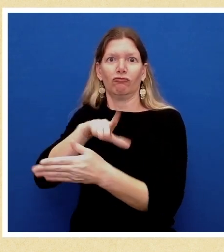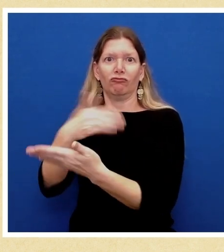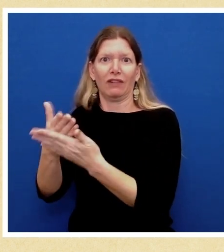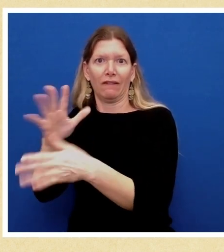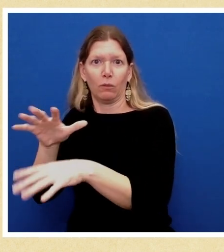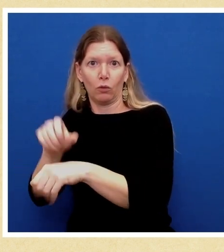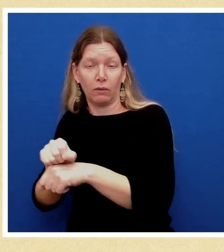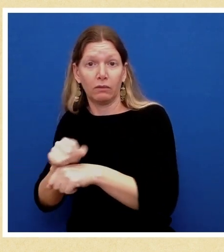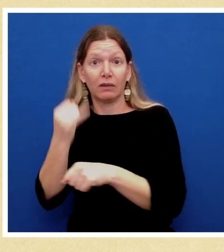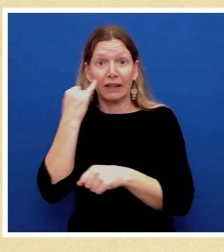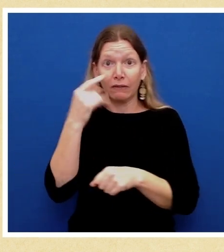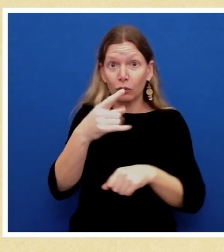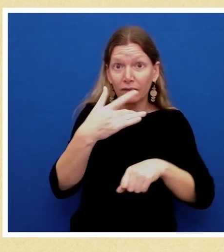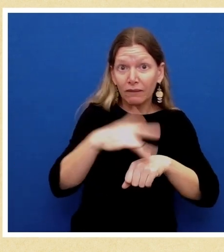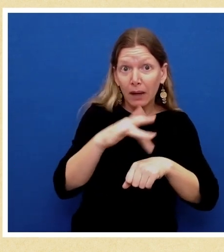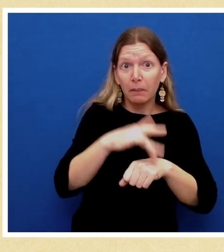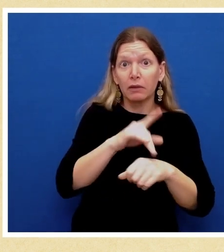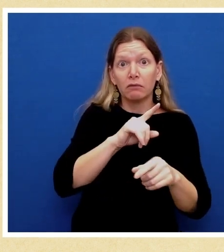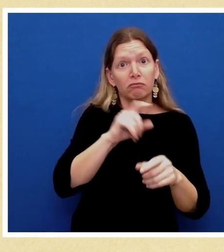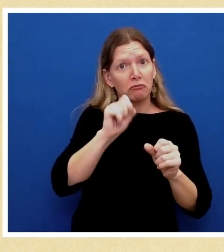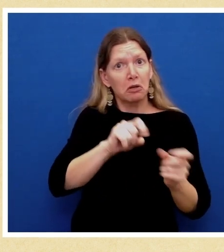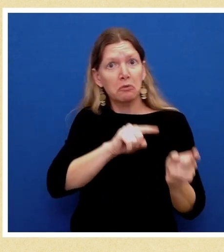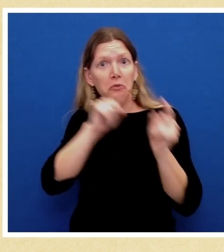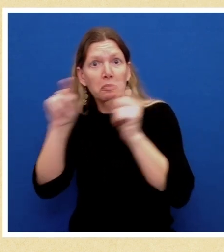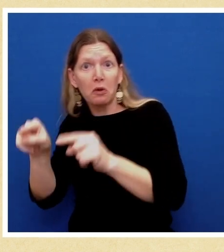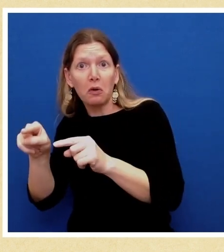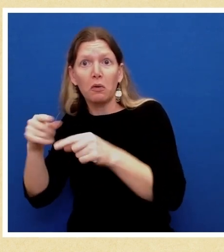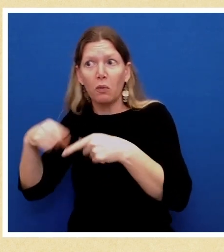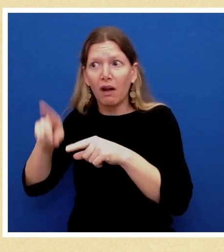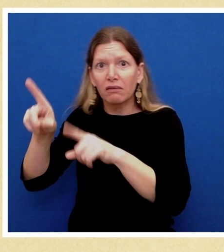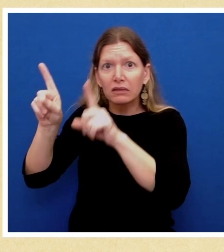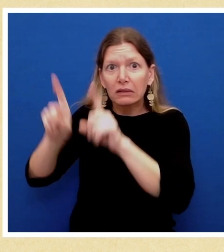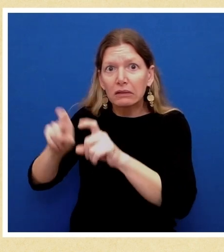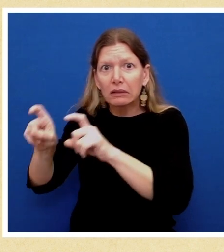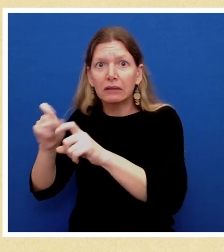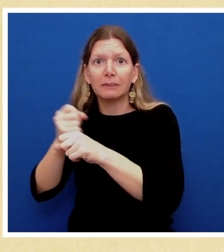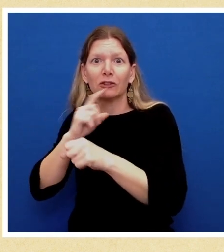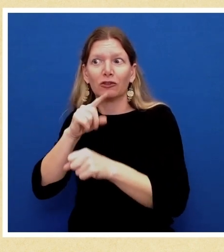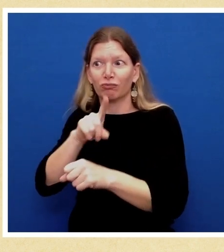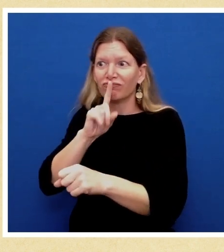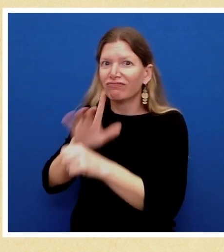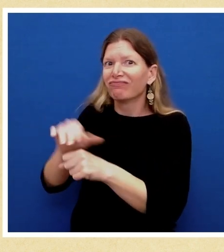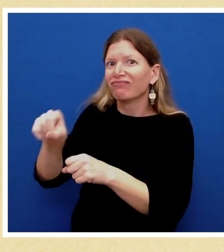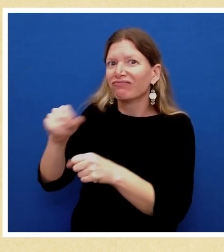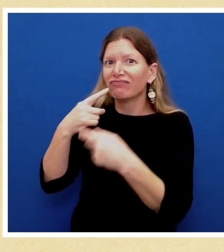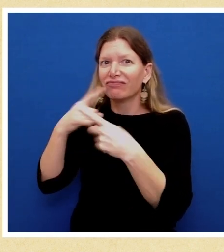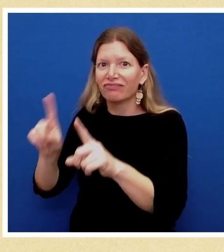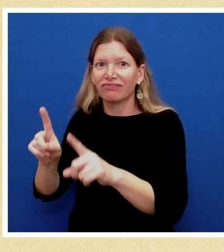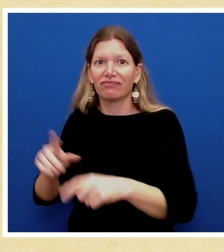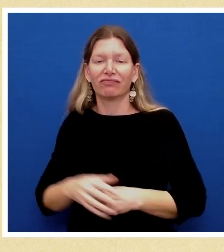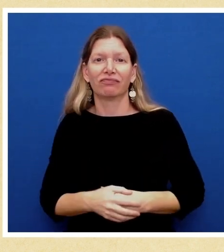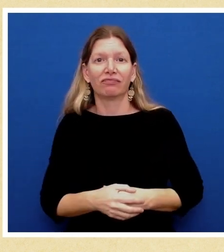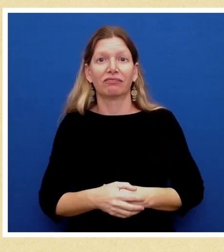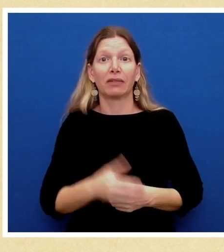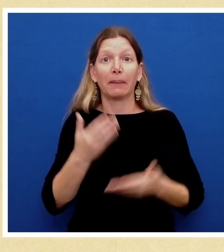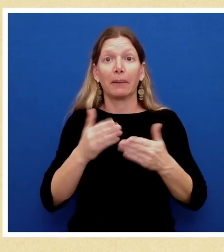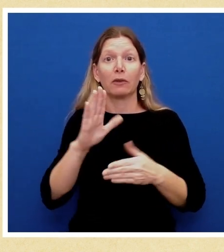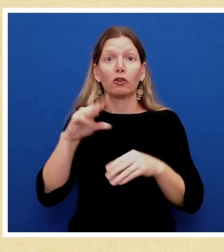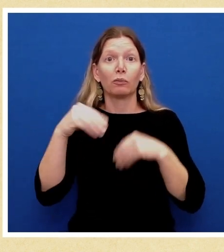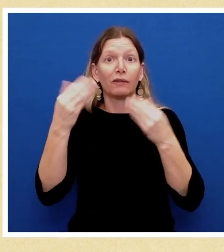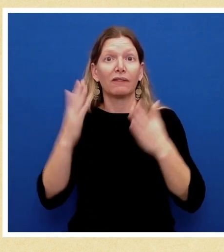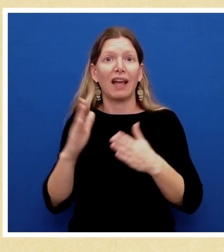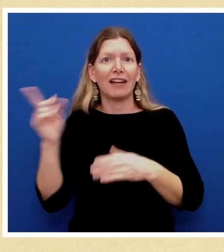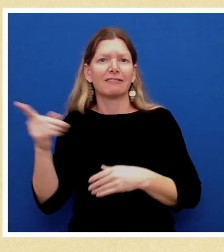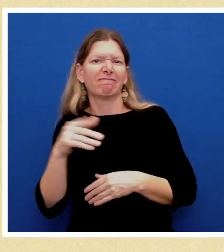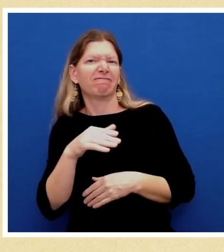before your appointment. If you are available, ask to be there when they do the test so you can confirm that it works.